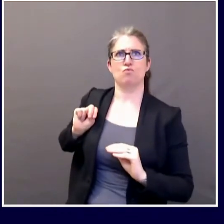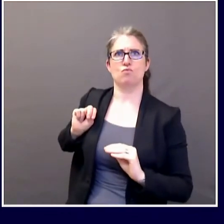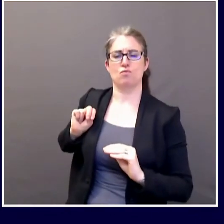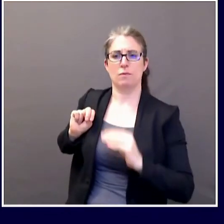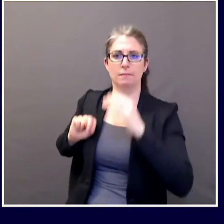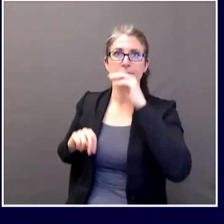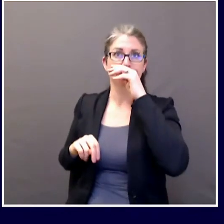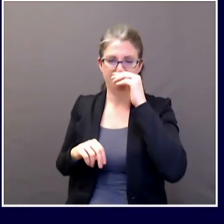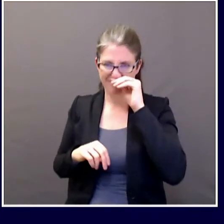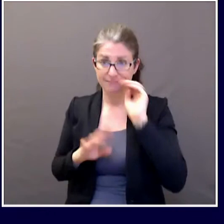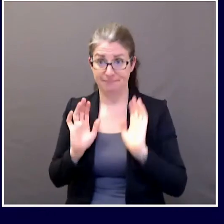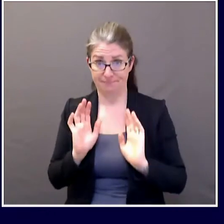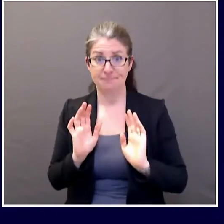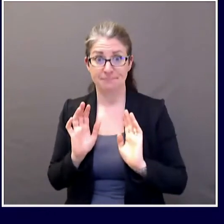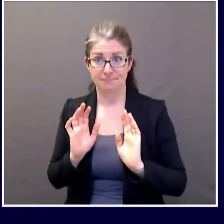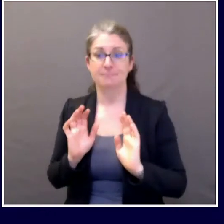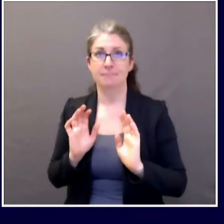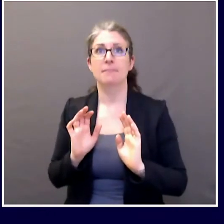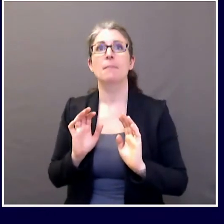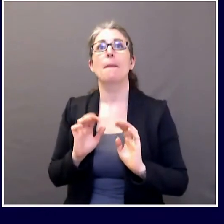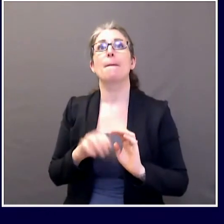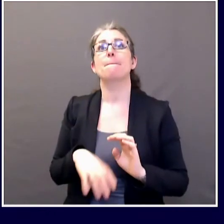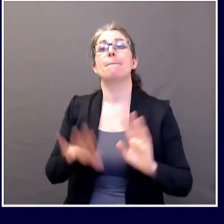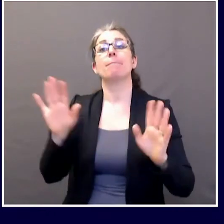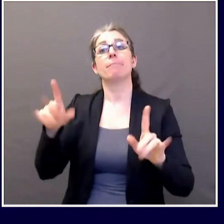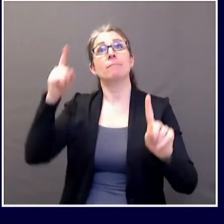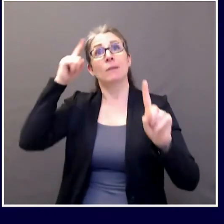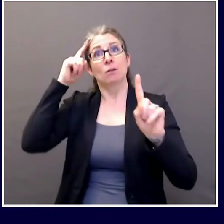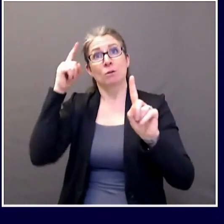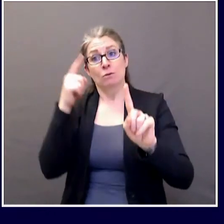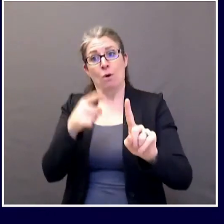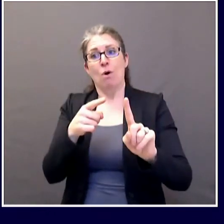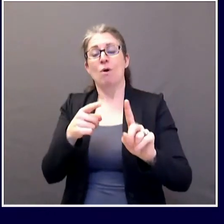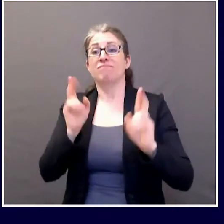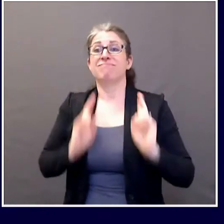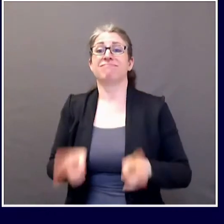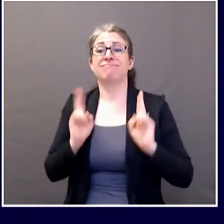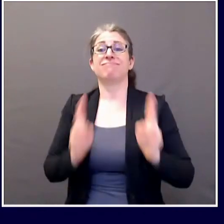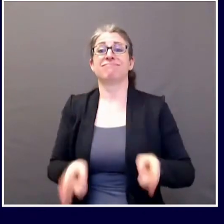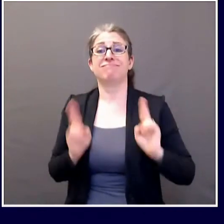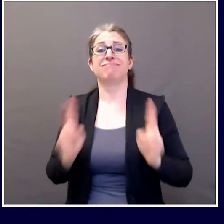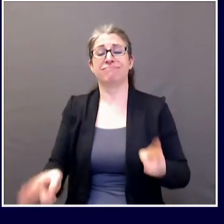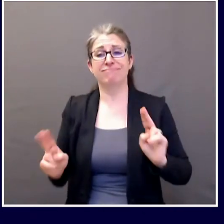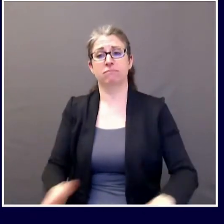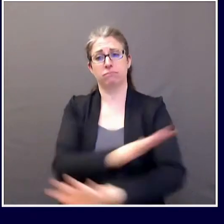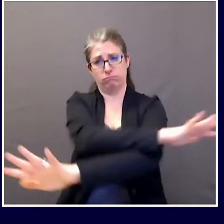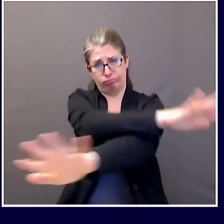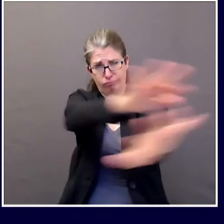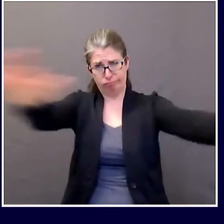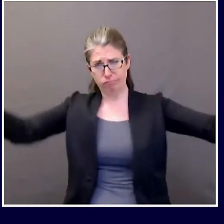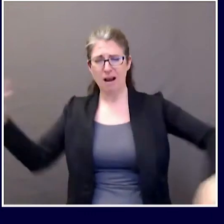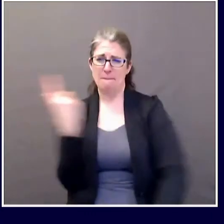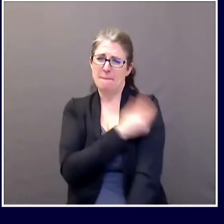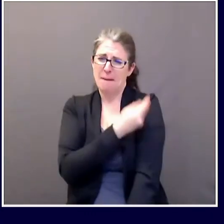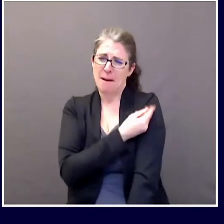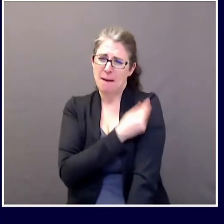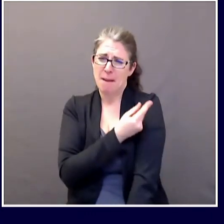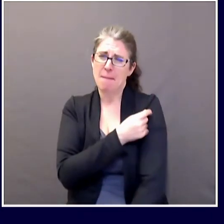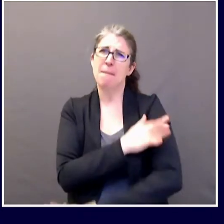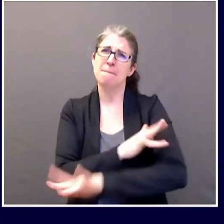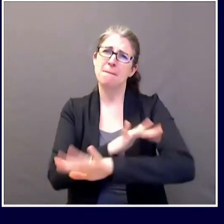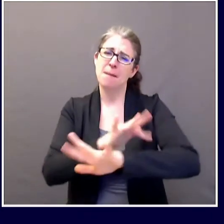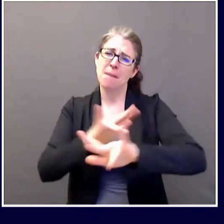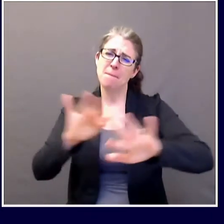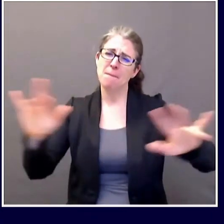of it is in service of getting as many Maine people vaccinated as quickly as possible. Okay, and then I have one